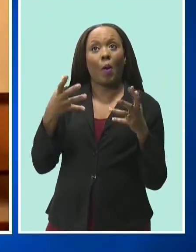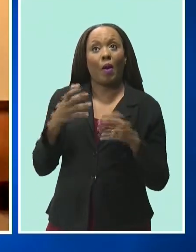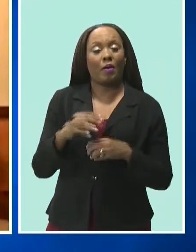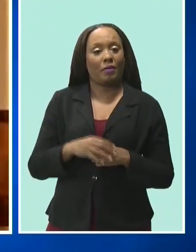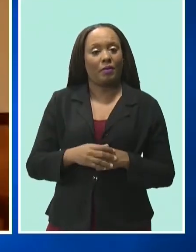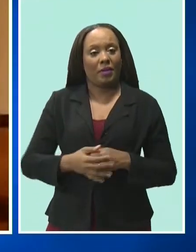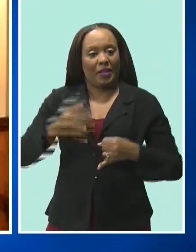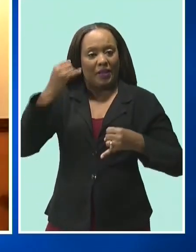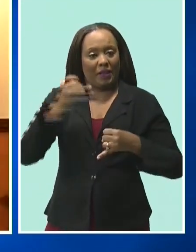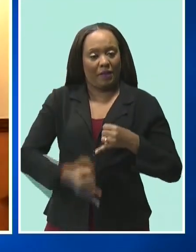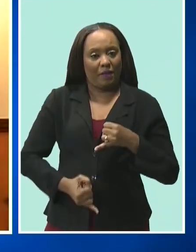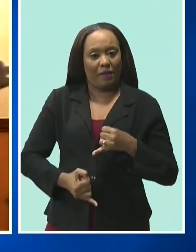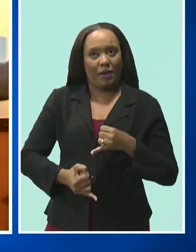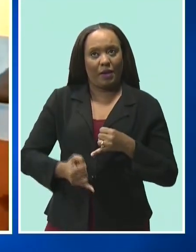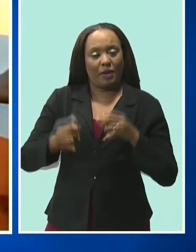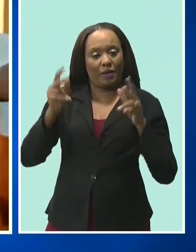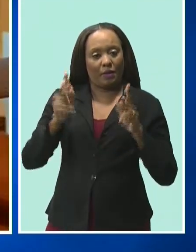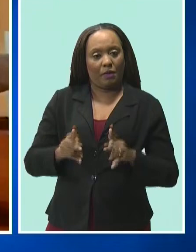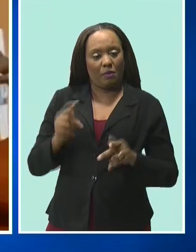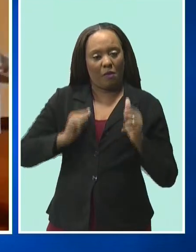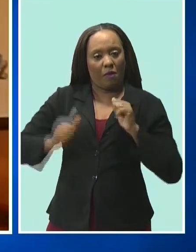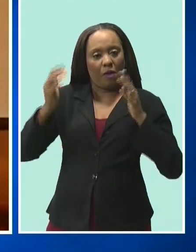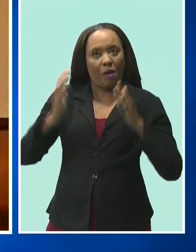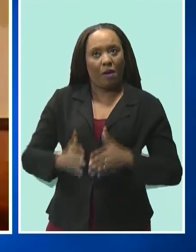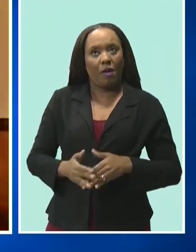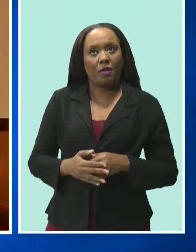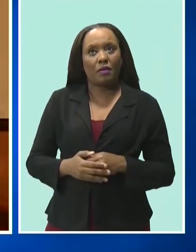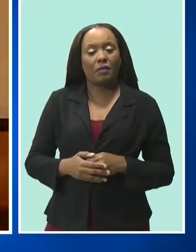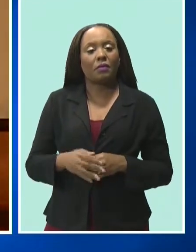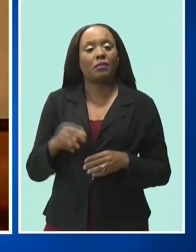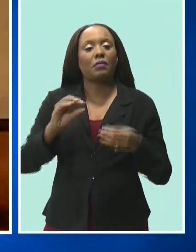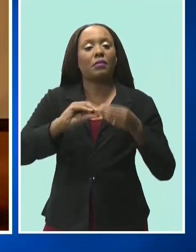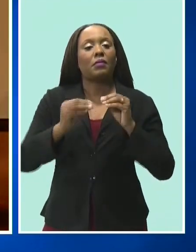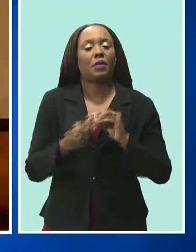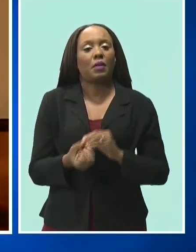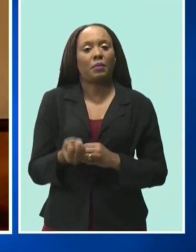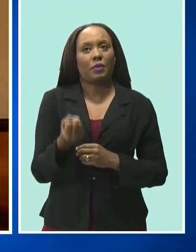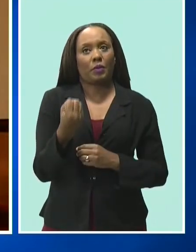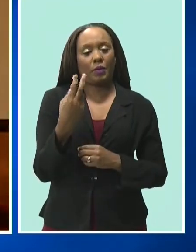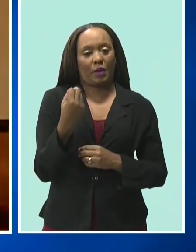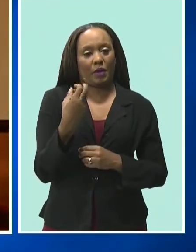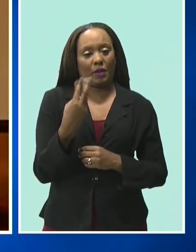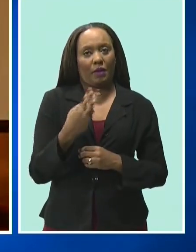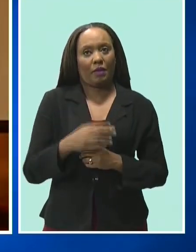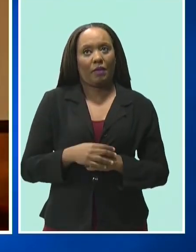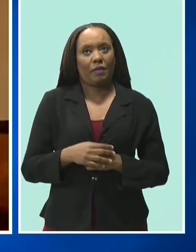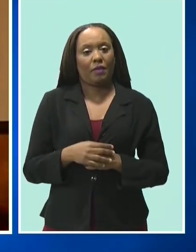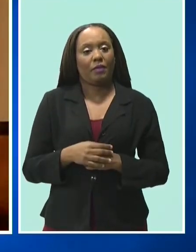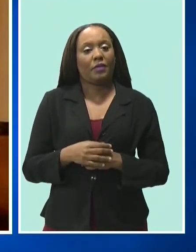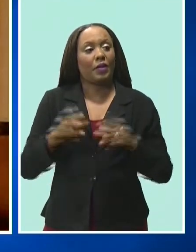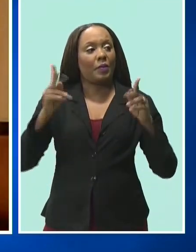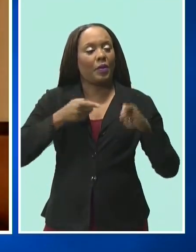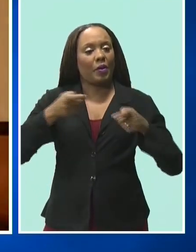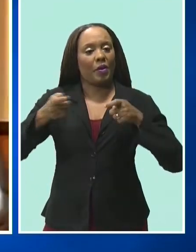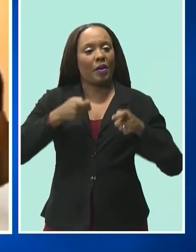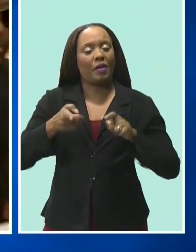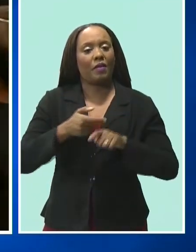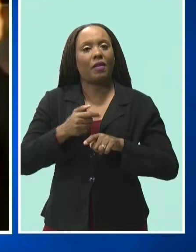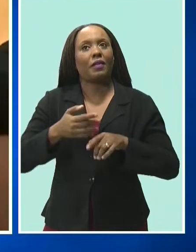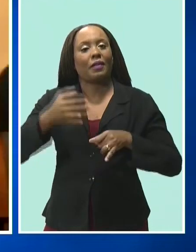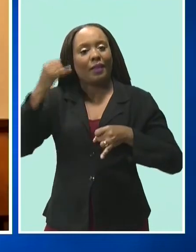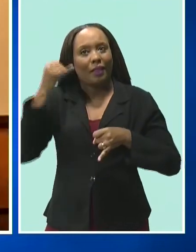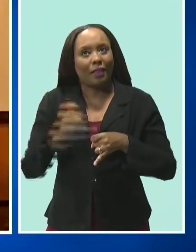The final performer in the Groovy category, he took position number 12. The reigning monarch took the last